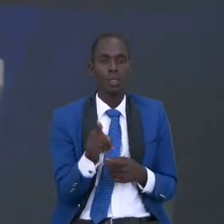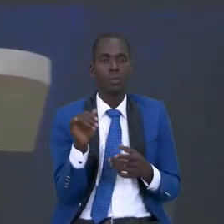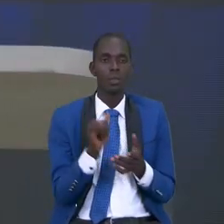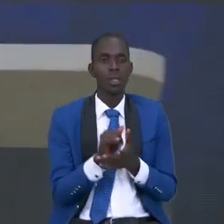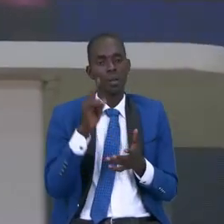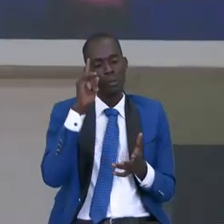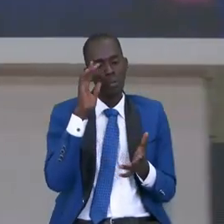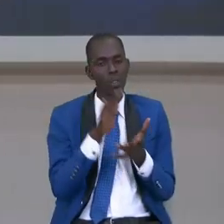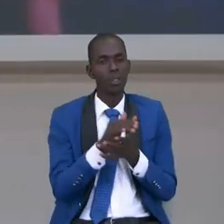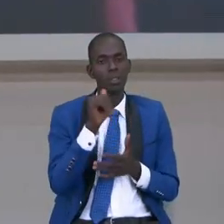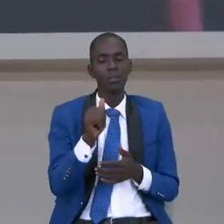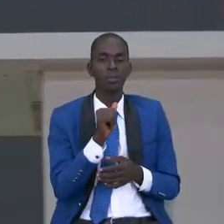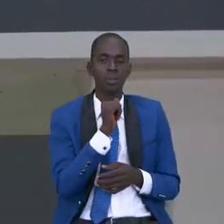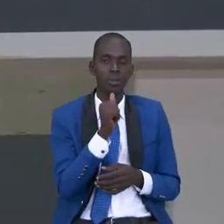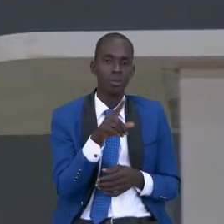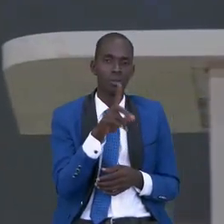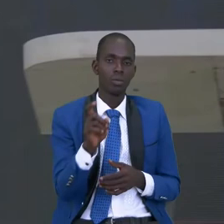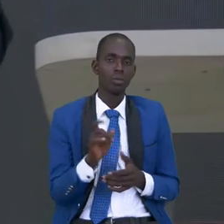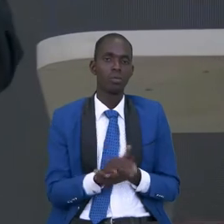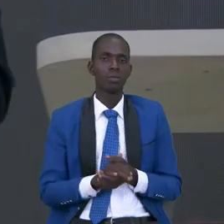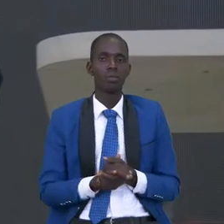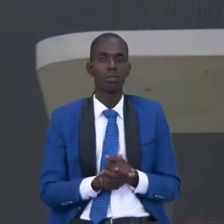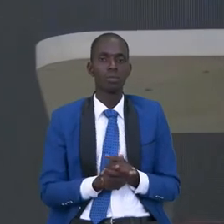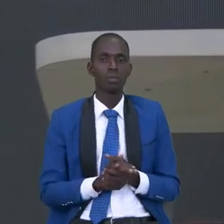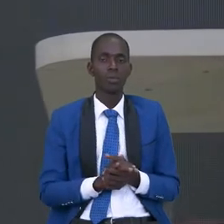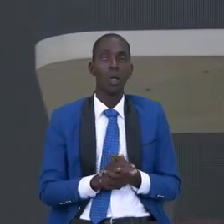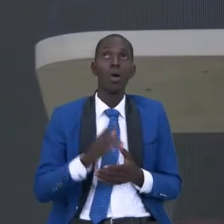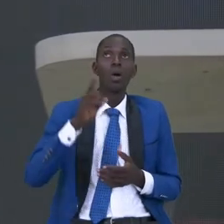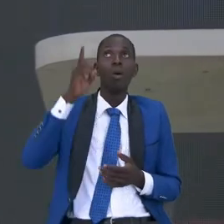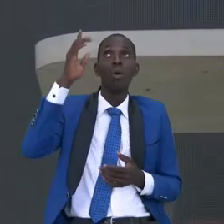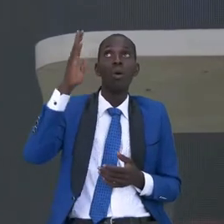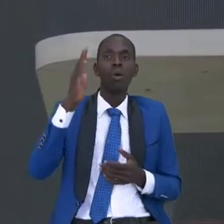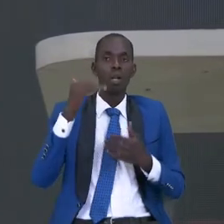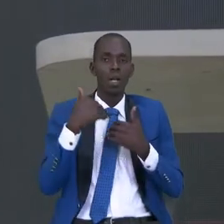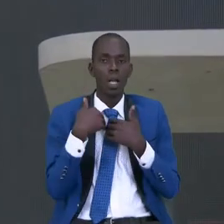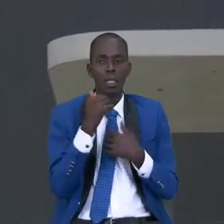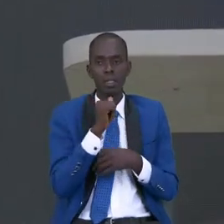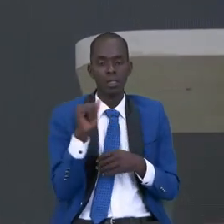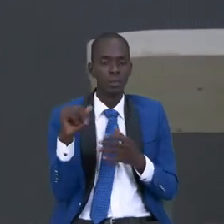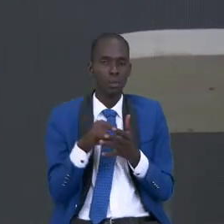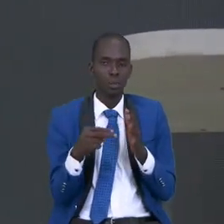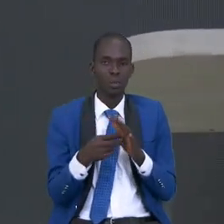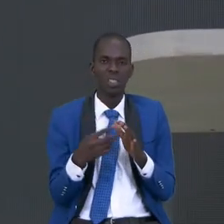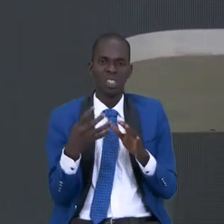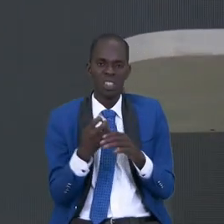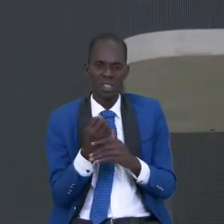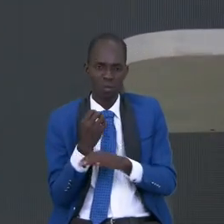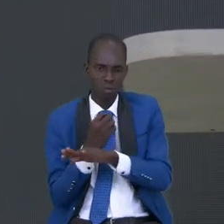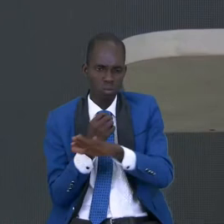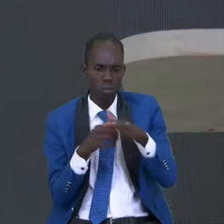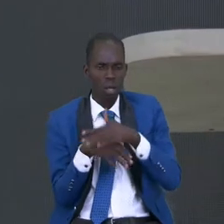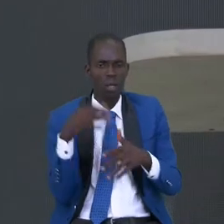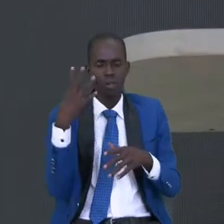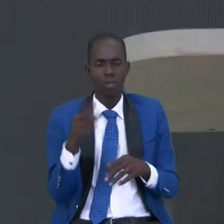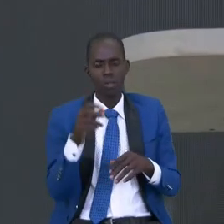believed not. God had a purpose. Take them out of Egypt,